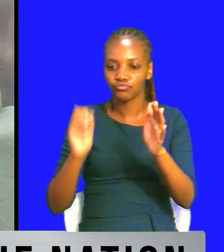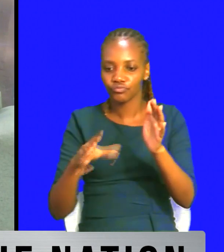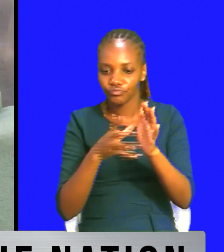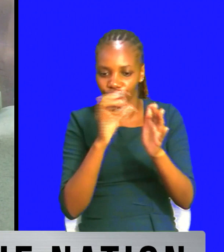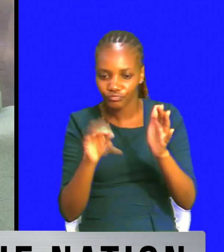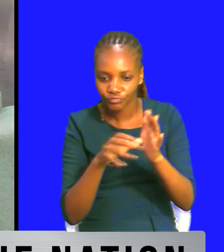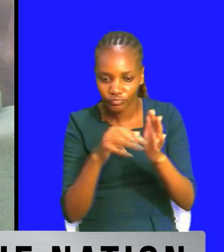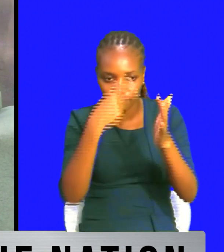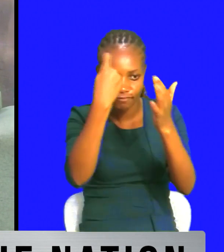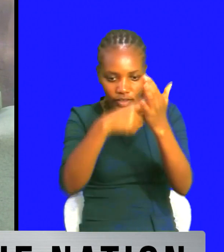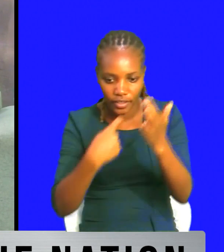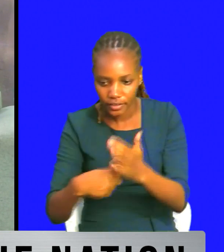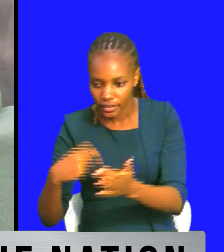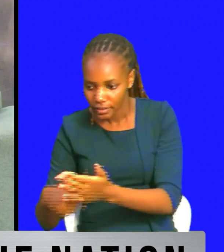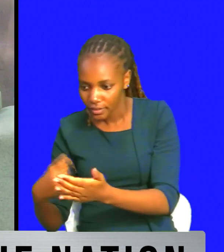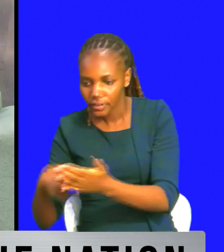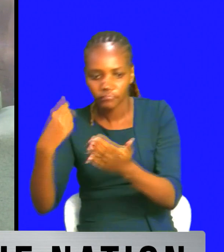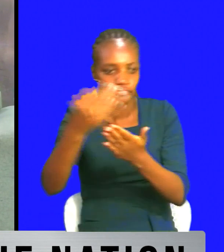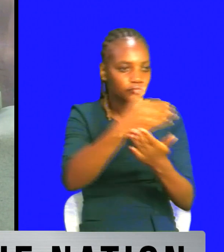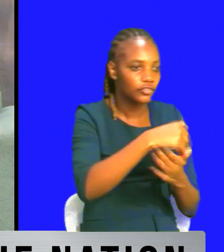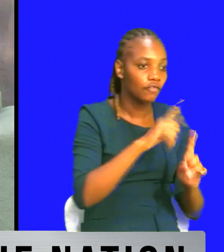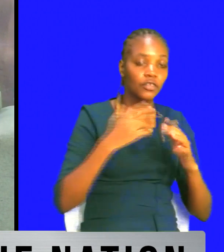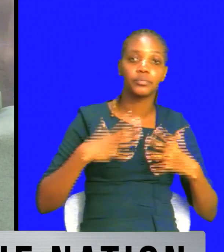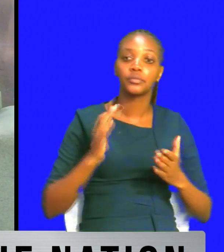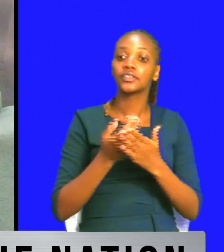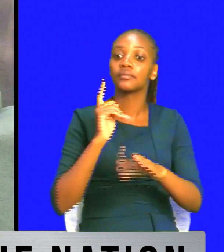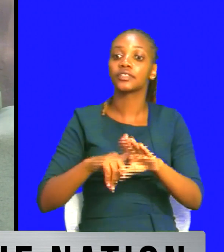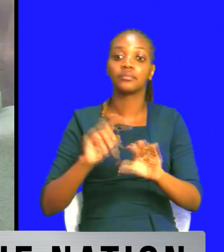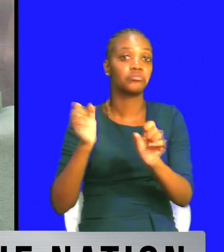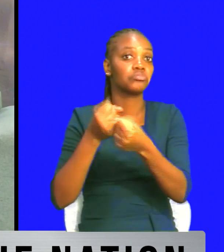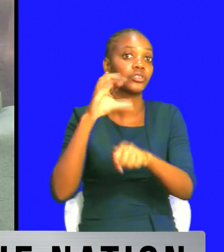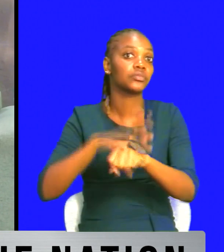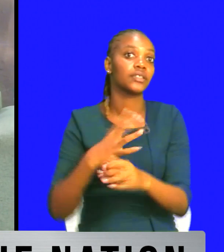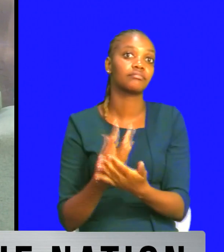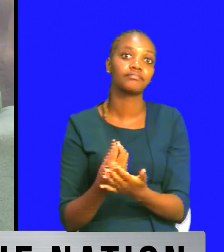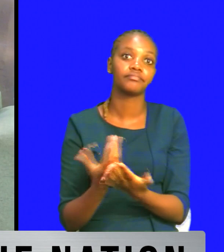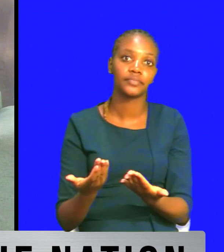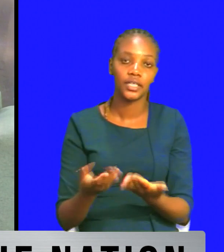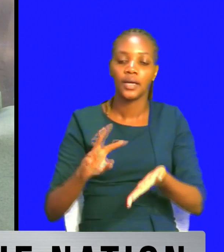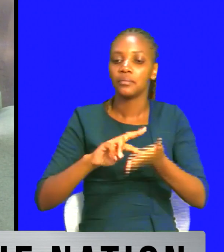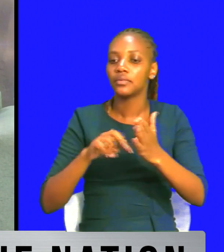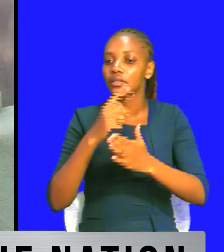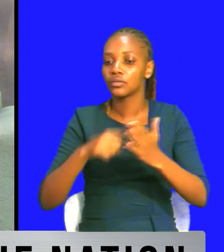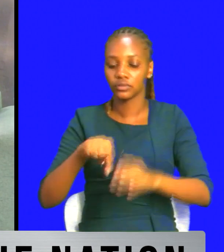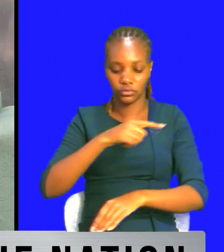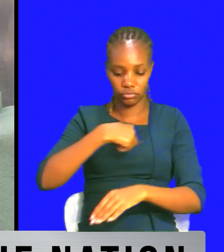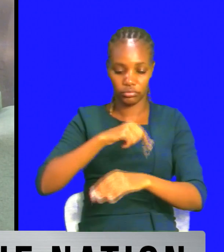people, it reaches a point that you can't take anymore. So there's a threshold of taxation, and so for us we are arguing that if you